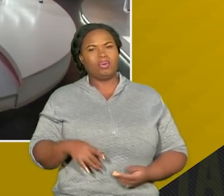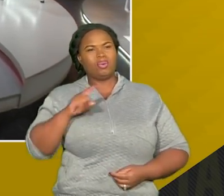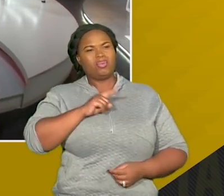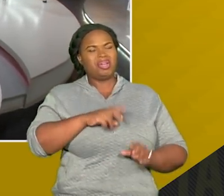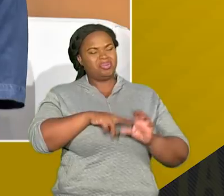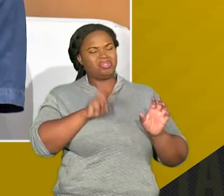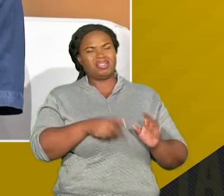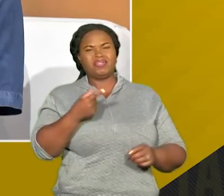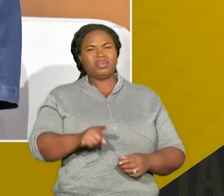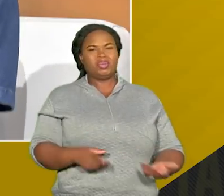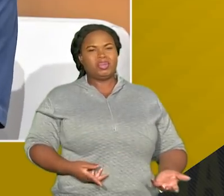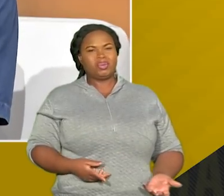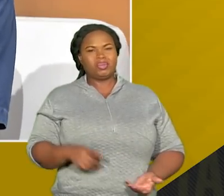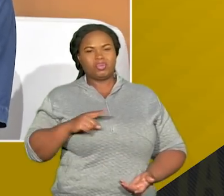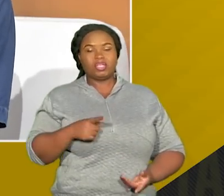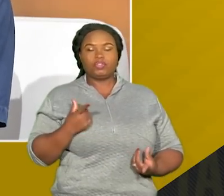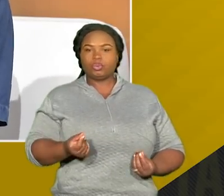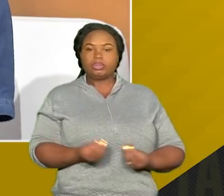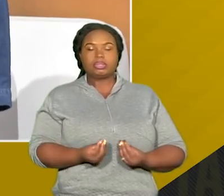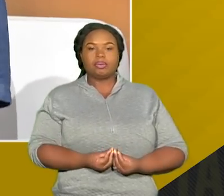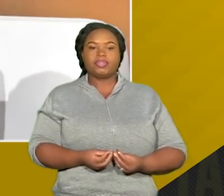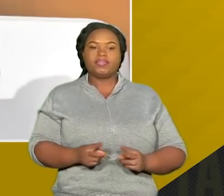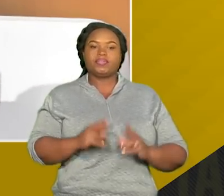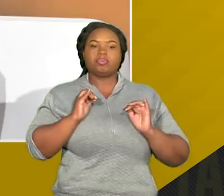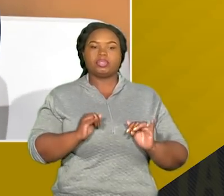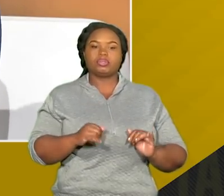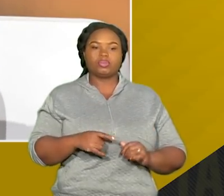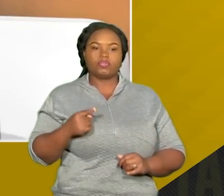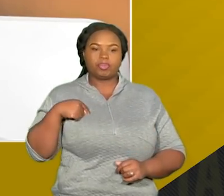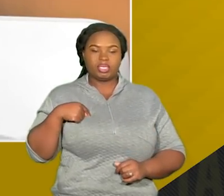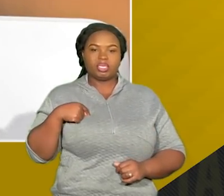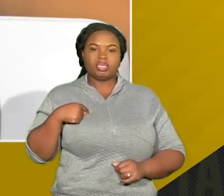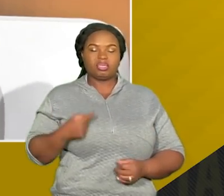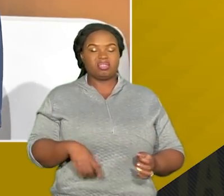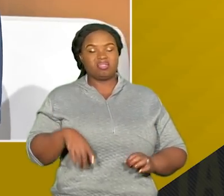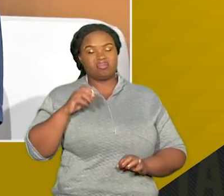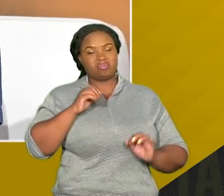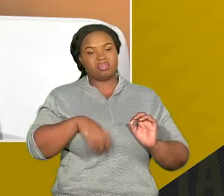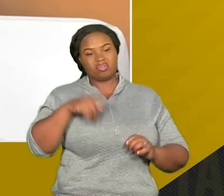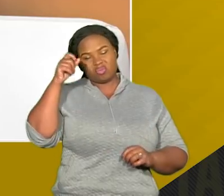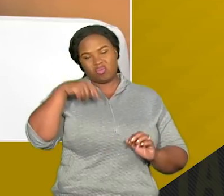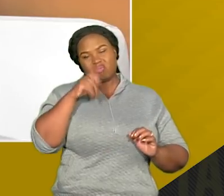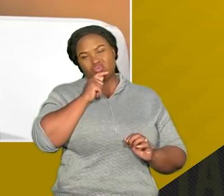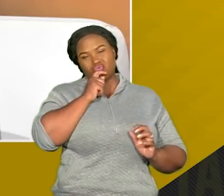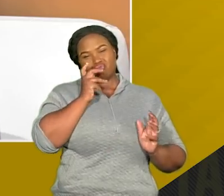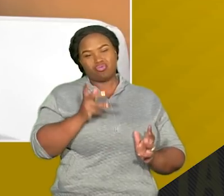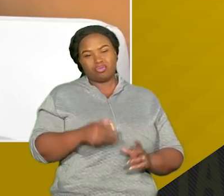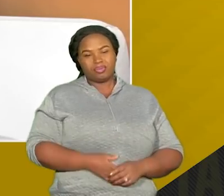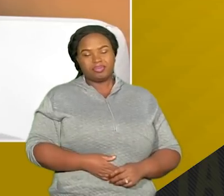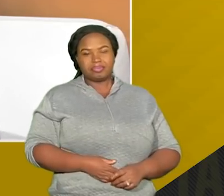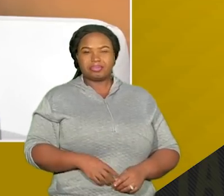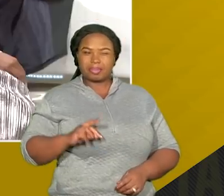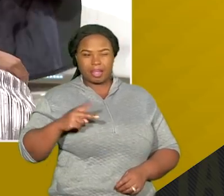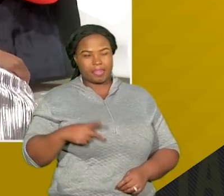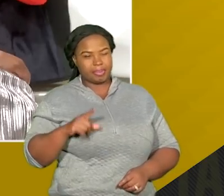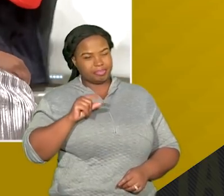quit? Like, you know, it's something where you do something very bad. You know, for me, that's kibulo. Because otherwise, there is no such thing. You know, there's something interesting. Sorry,